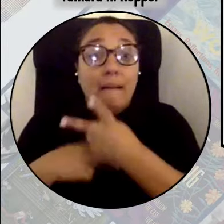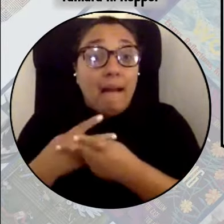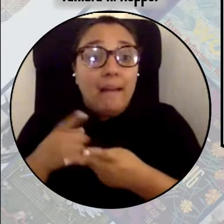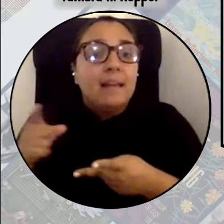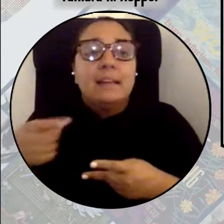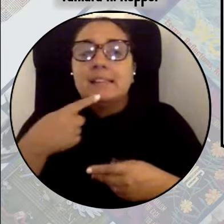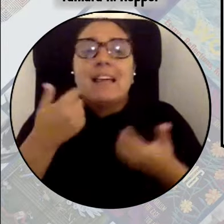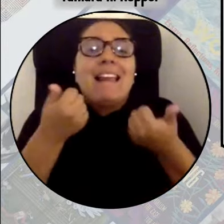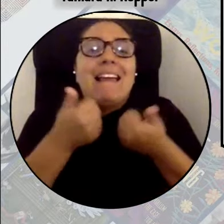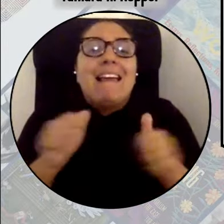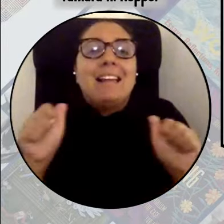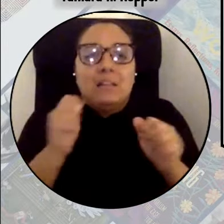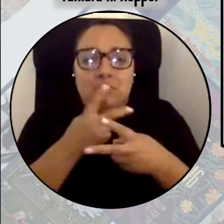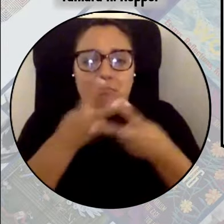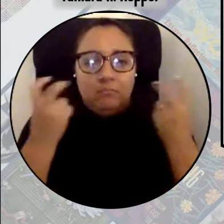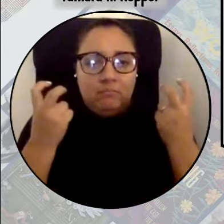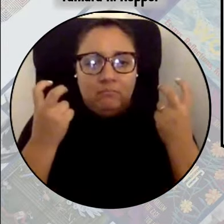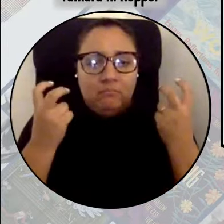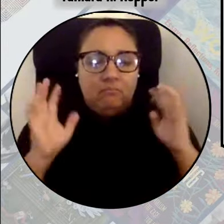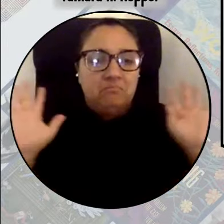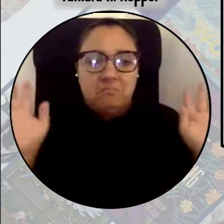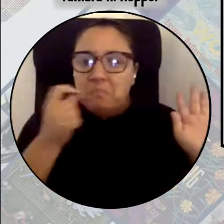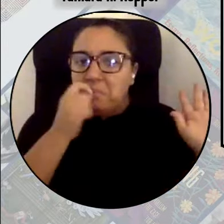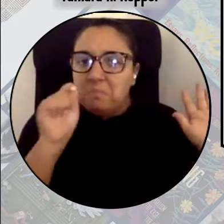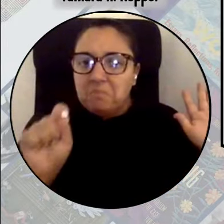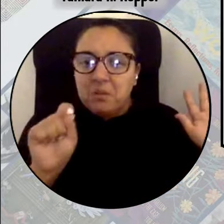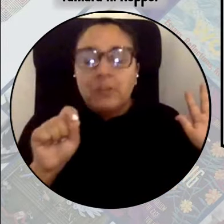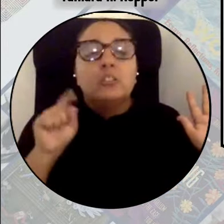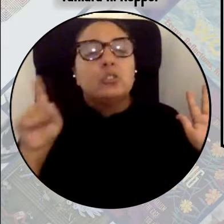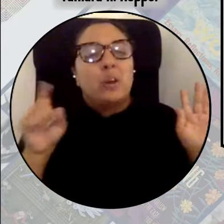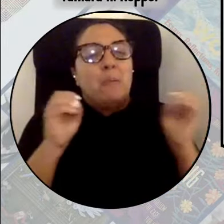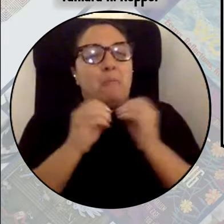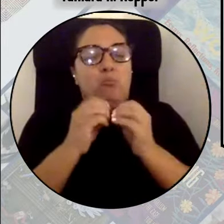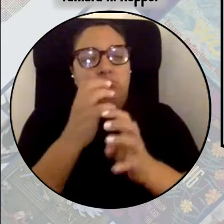background than President Obama was in his kind of,